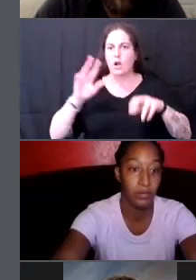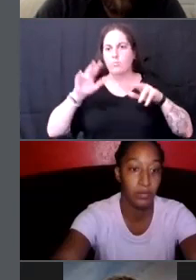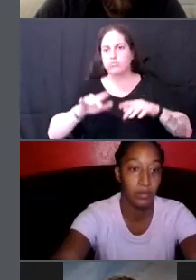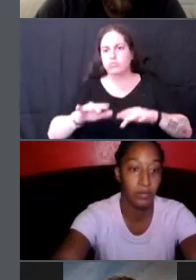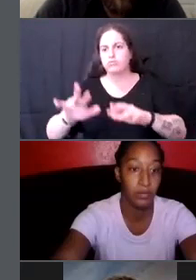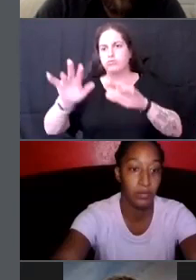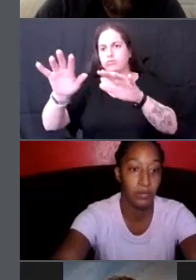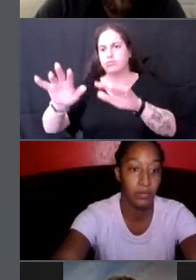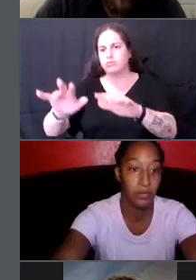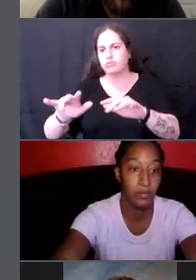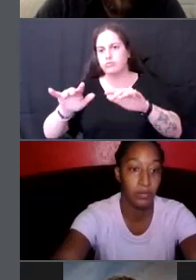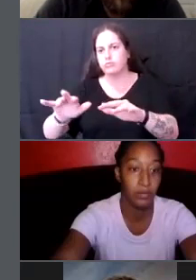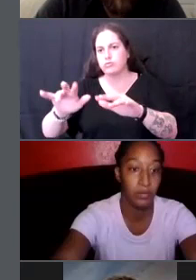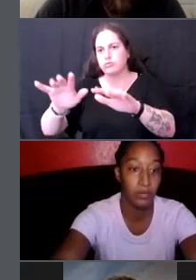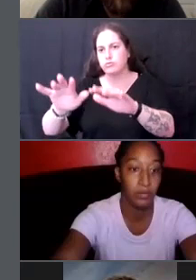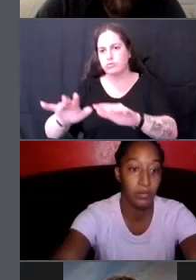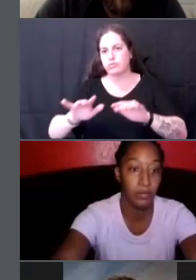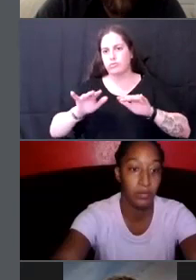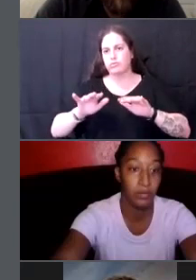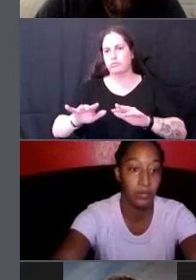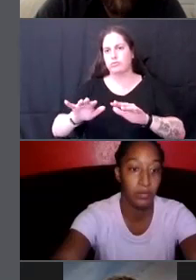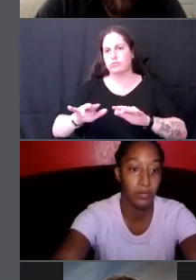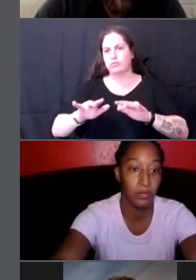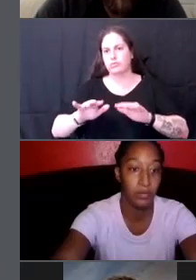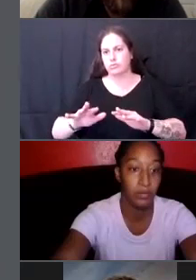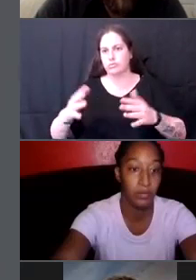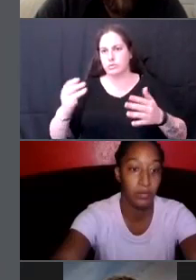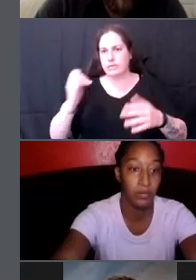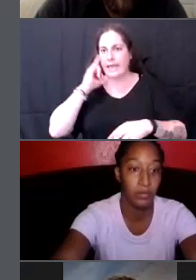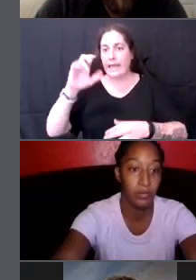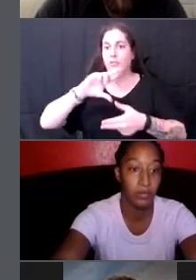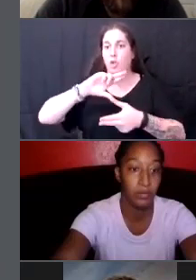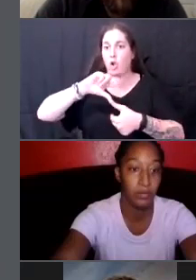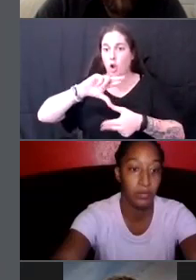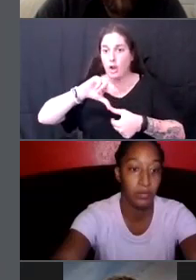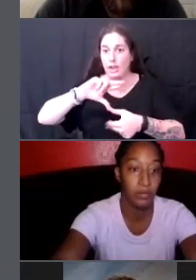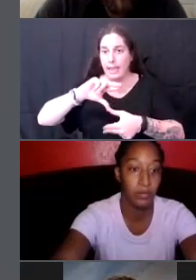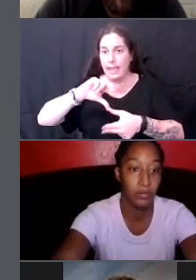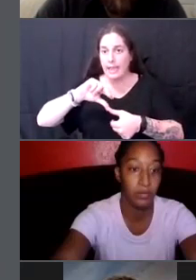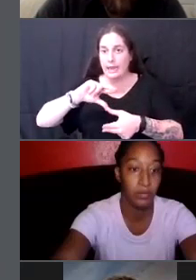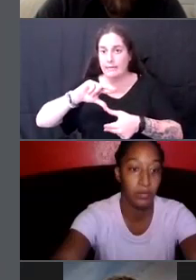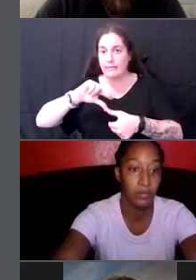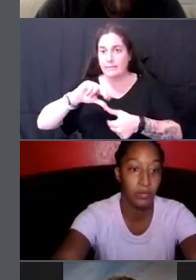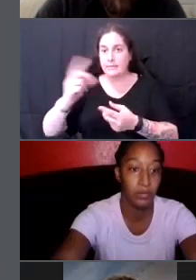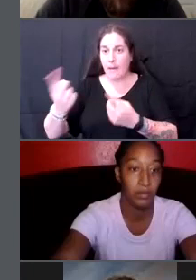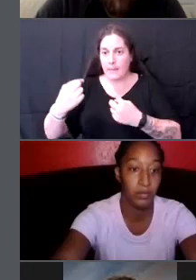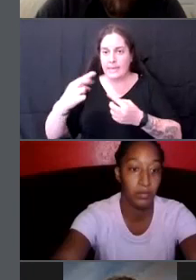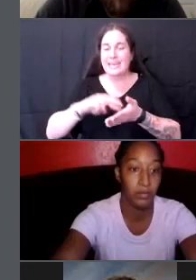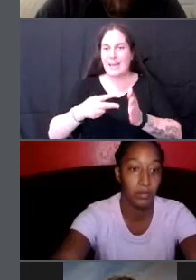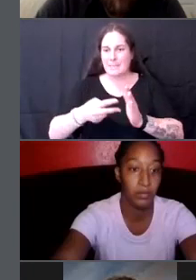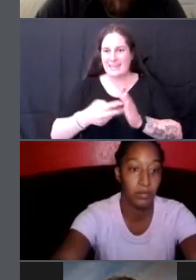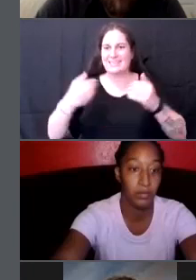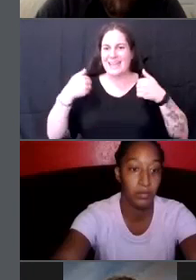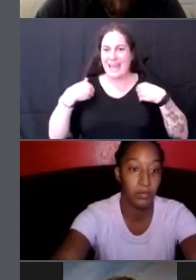during high tide, that's going to be a problem, right? You're going to have a much bigger storm surge, right? Well, why do we have this